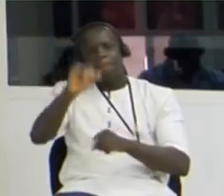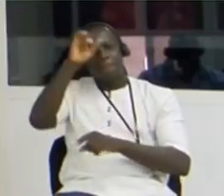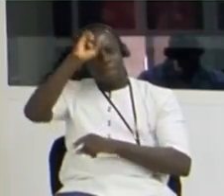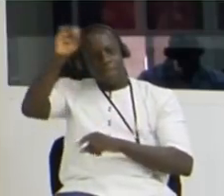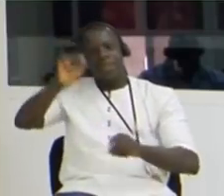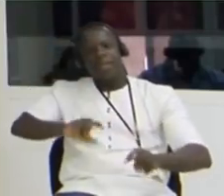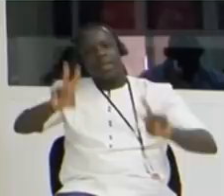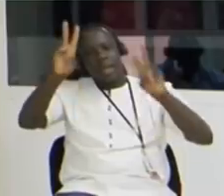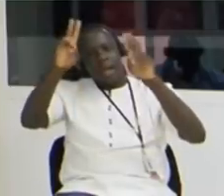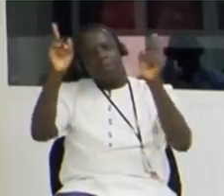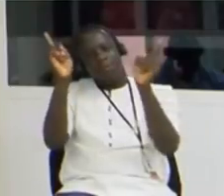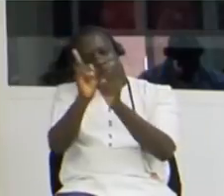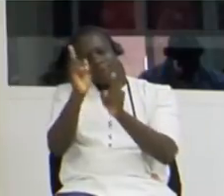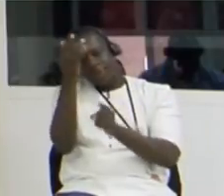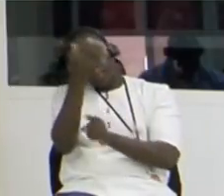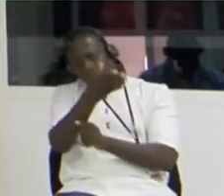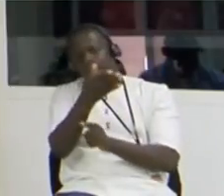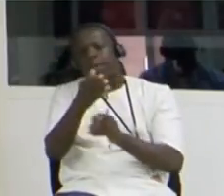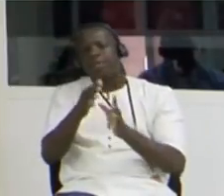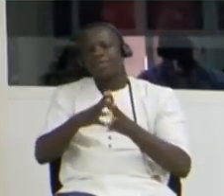the Republic.